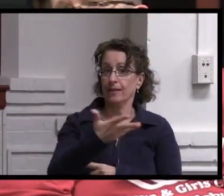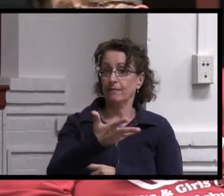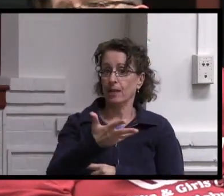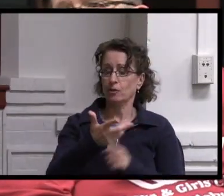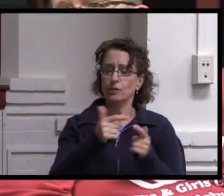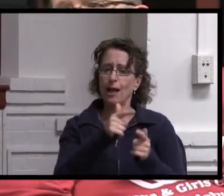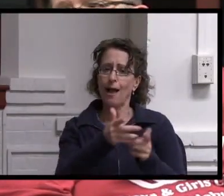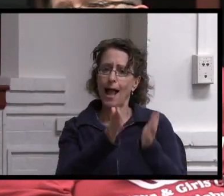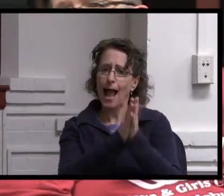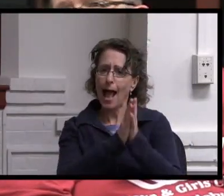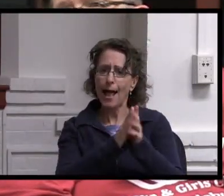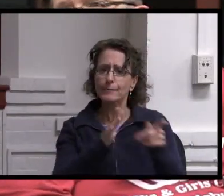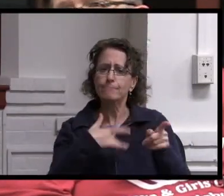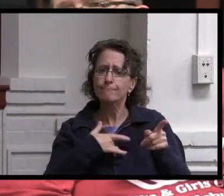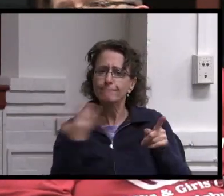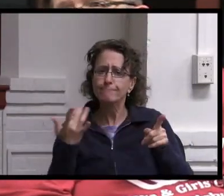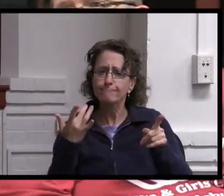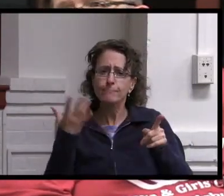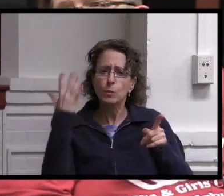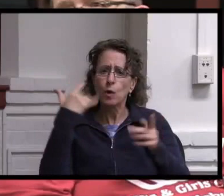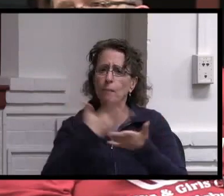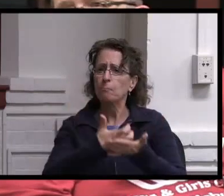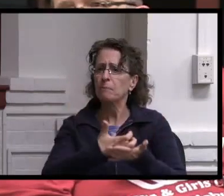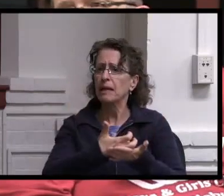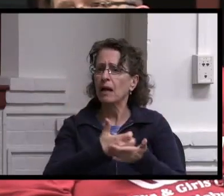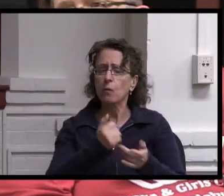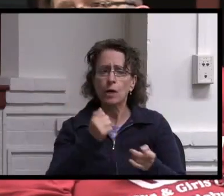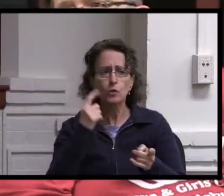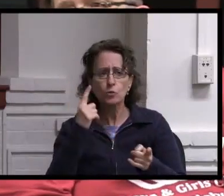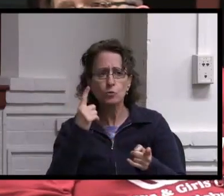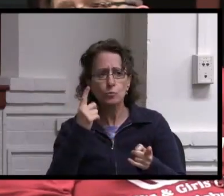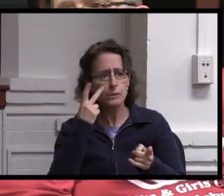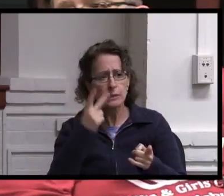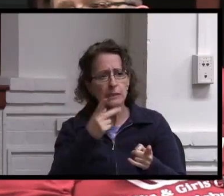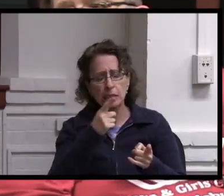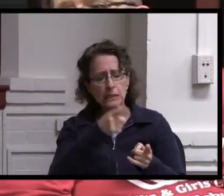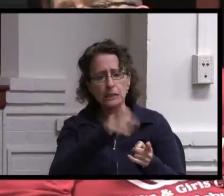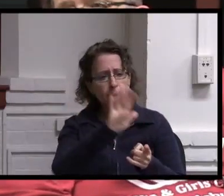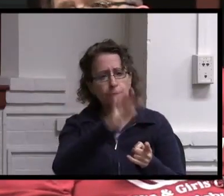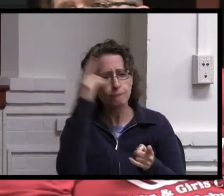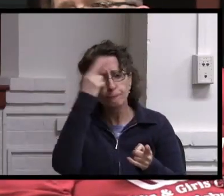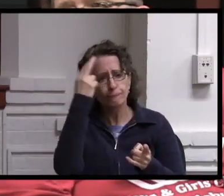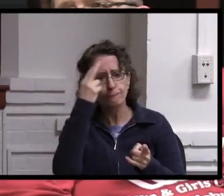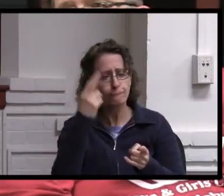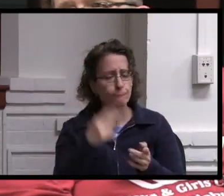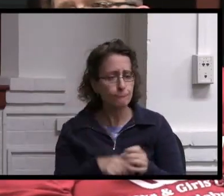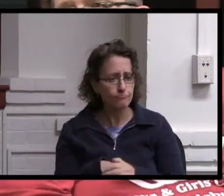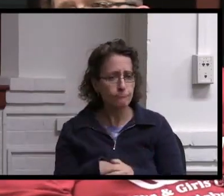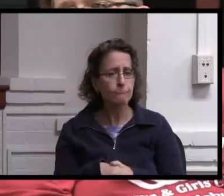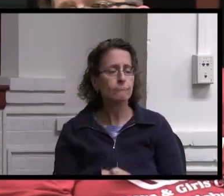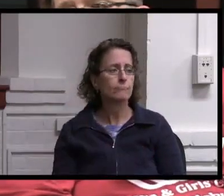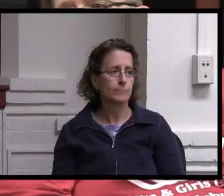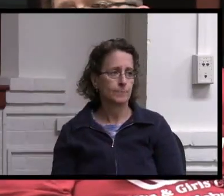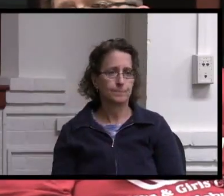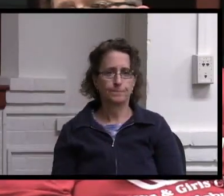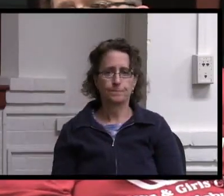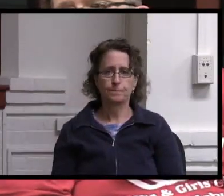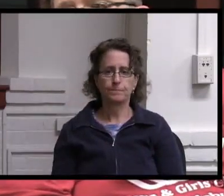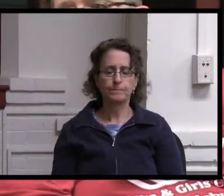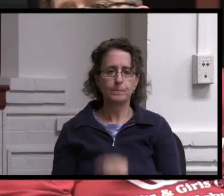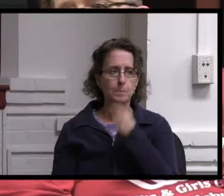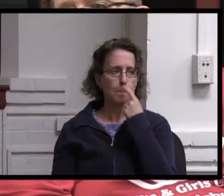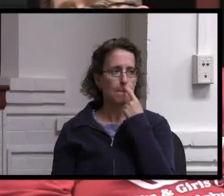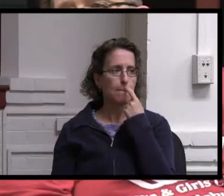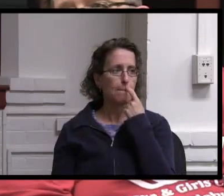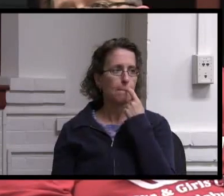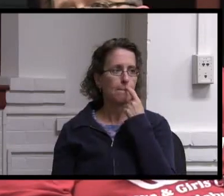story? I say, what's your situation? Just to hear, well, you know, why are they here? Why are they there? And